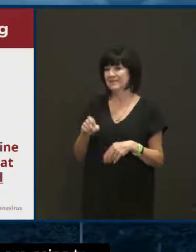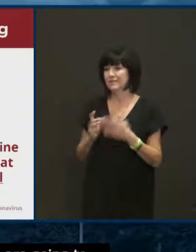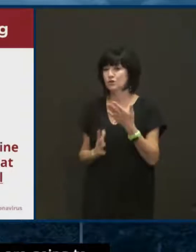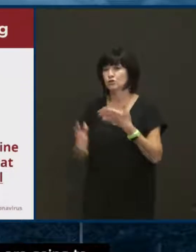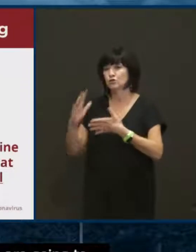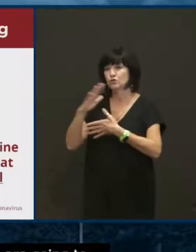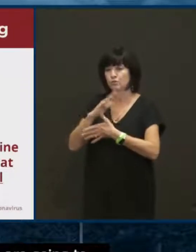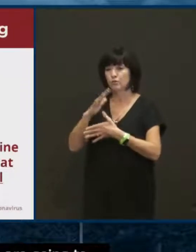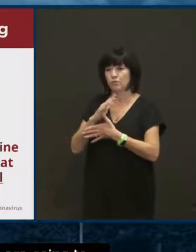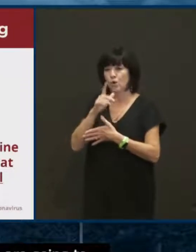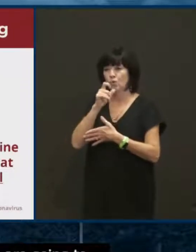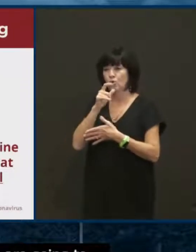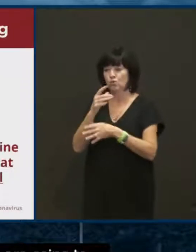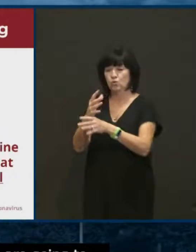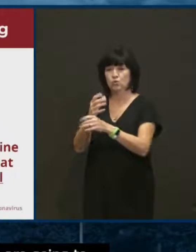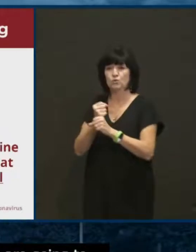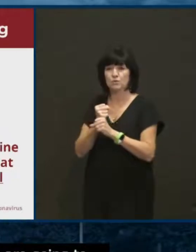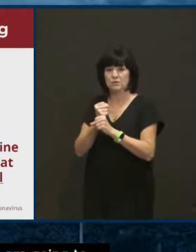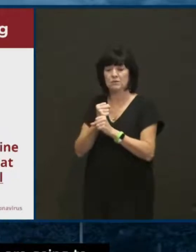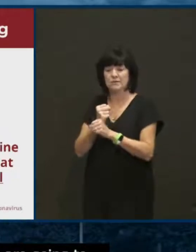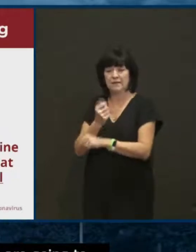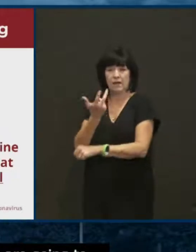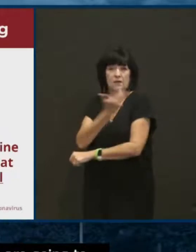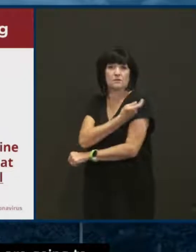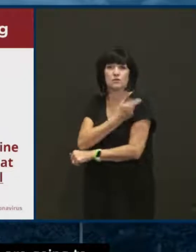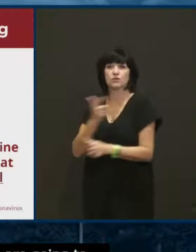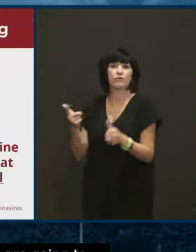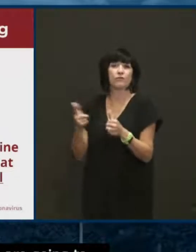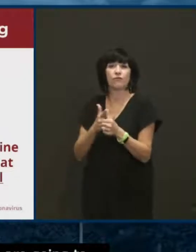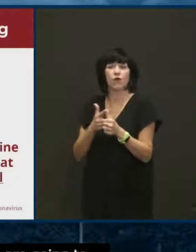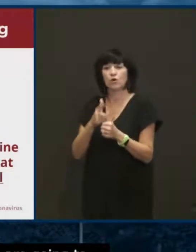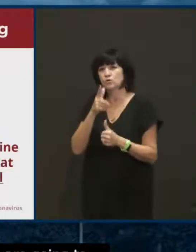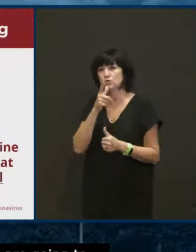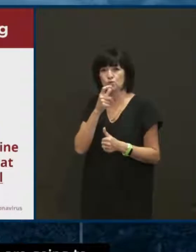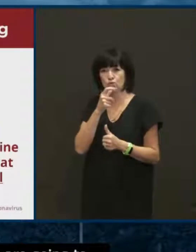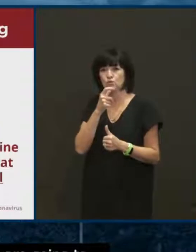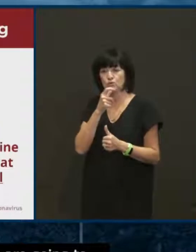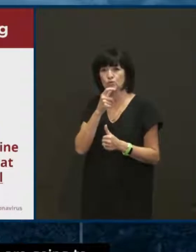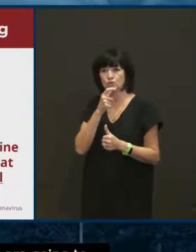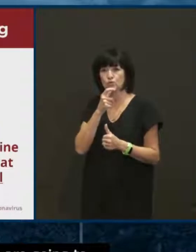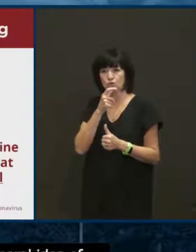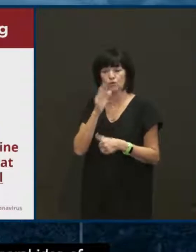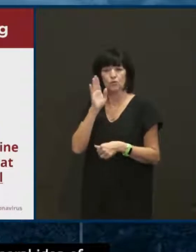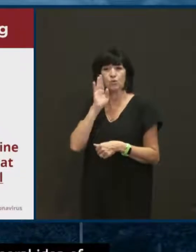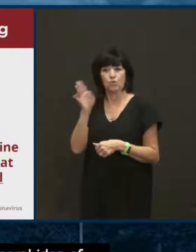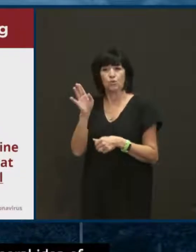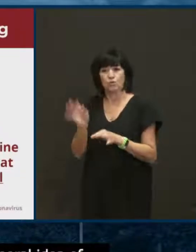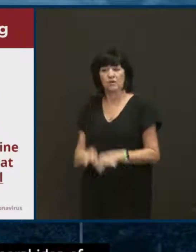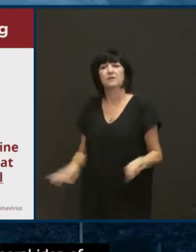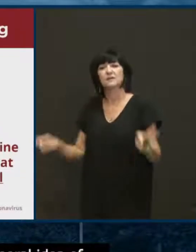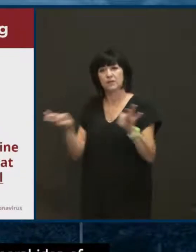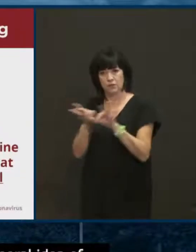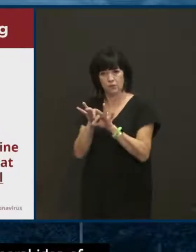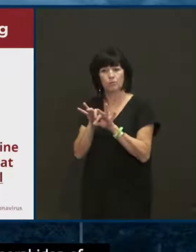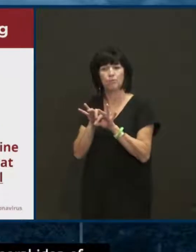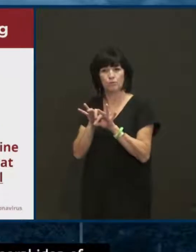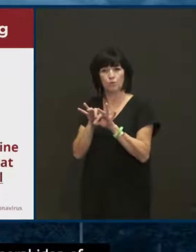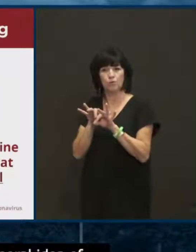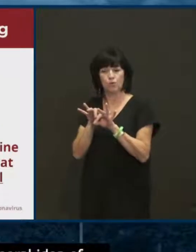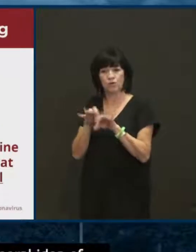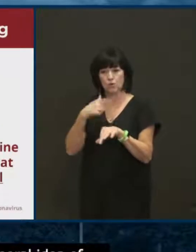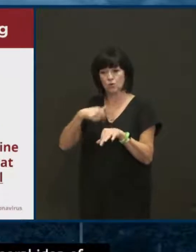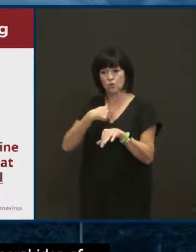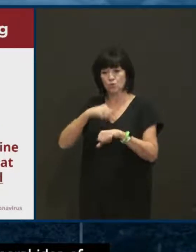vaccine first. We have a general idea of what that looks like, but it's going to be very important that we work closely with